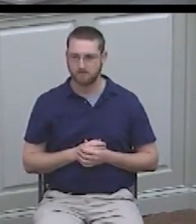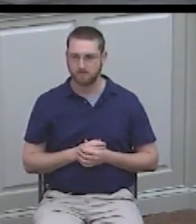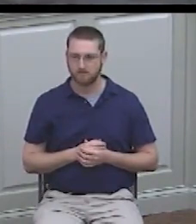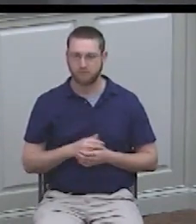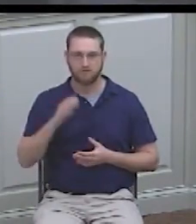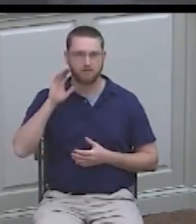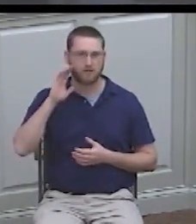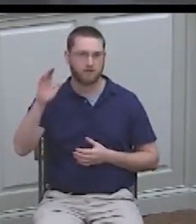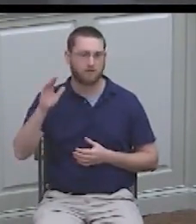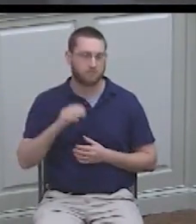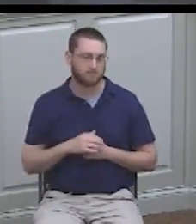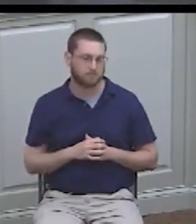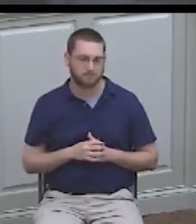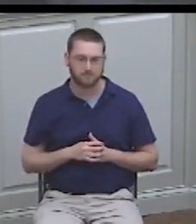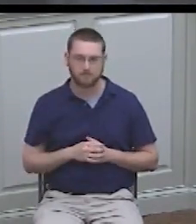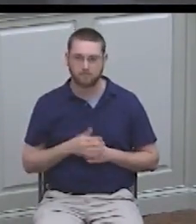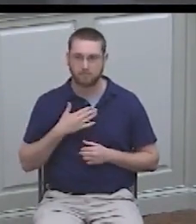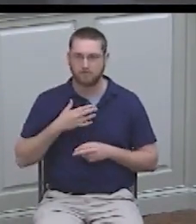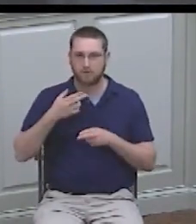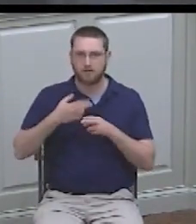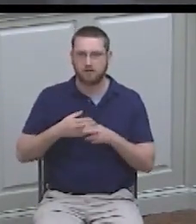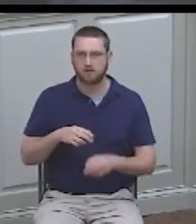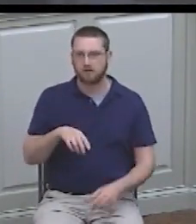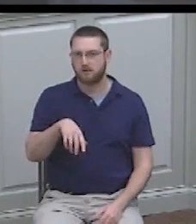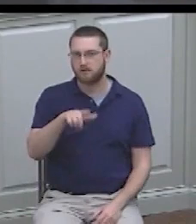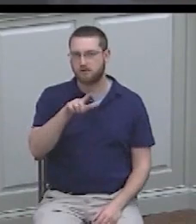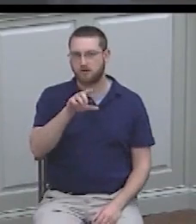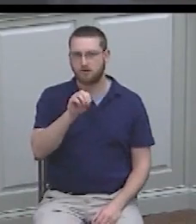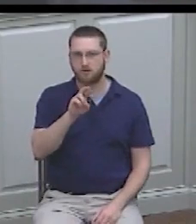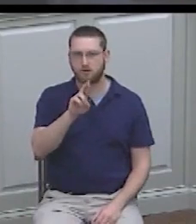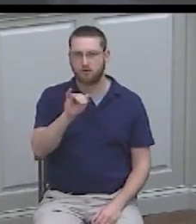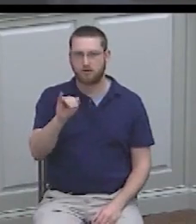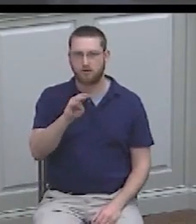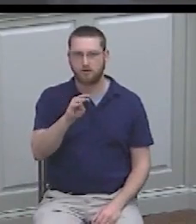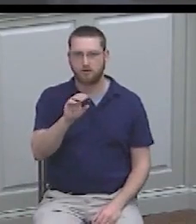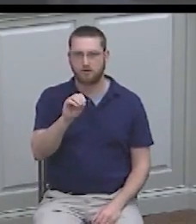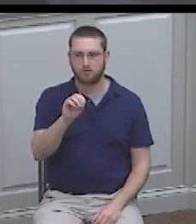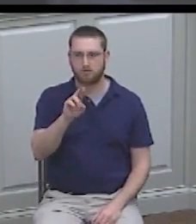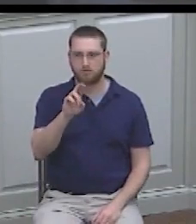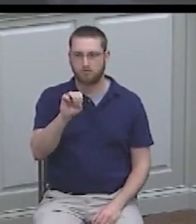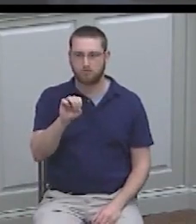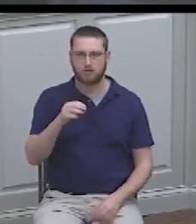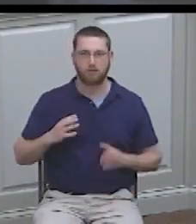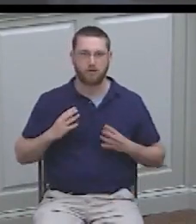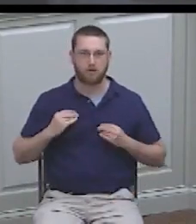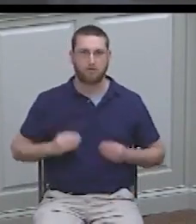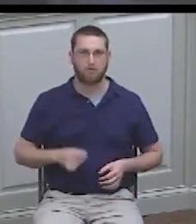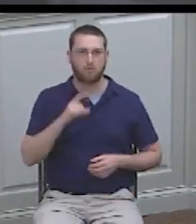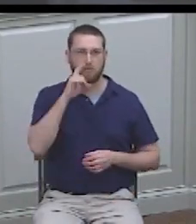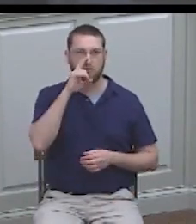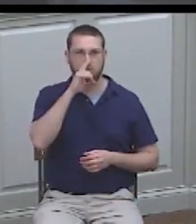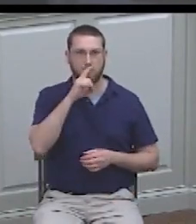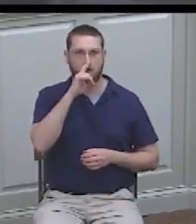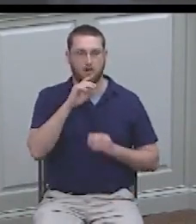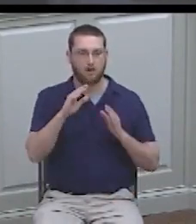Hello, I'm Lori Kagan Moore, and I'm the owner and operator of the Great American Dollhouse Museum.